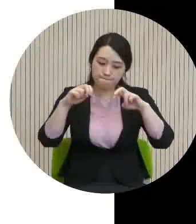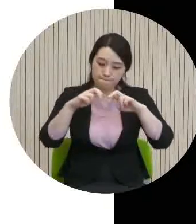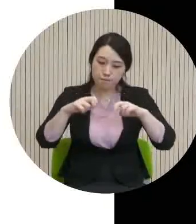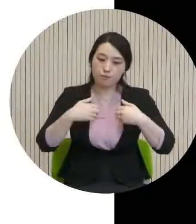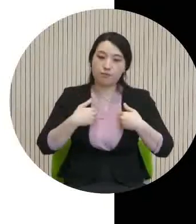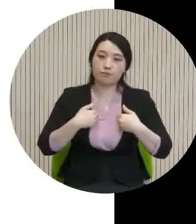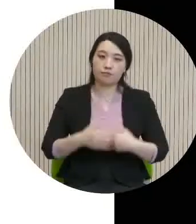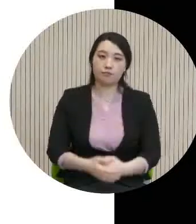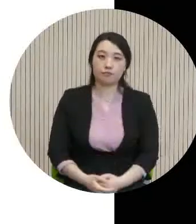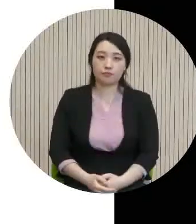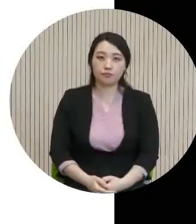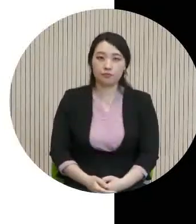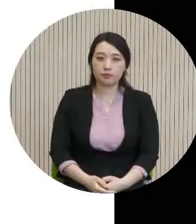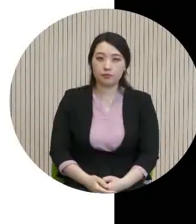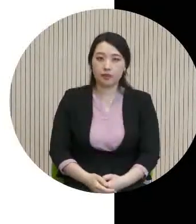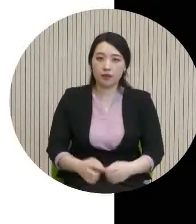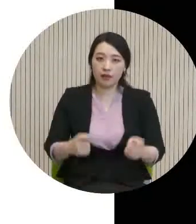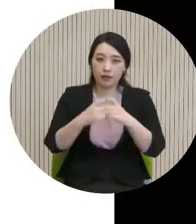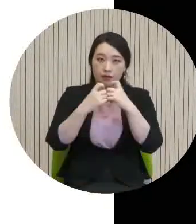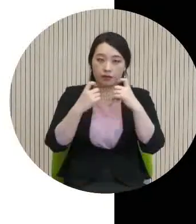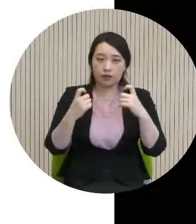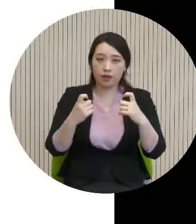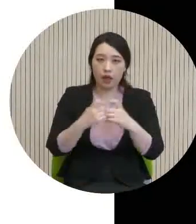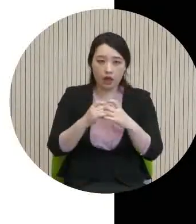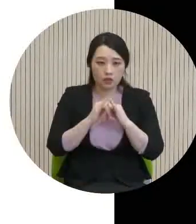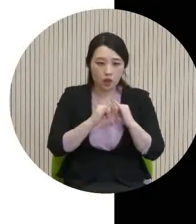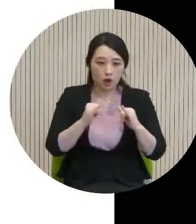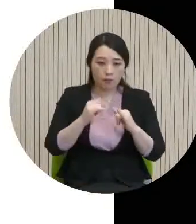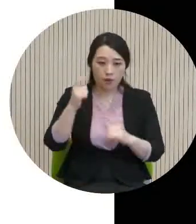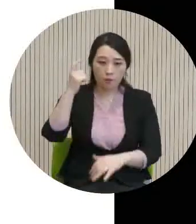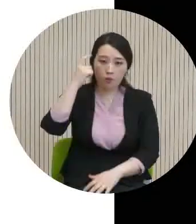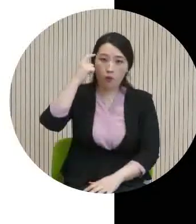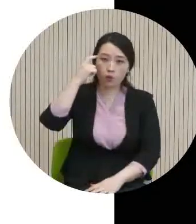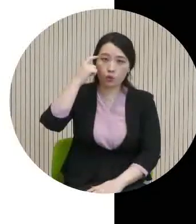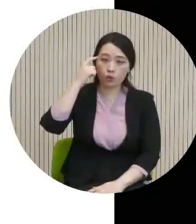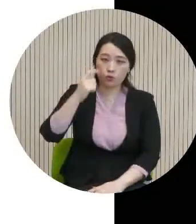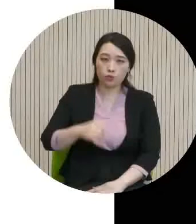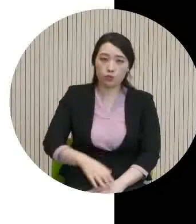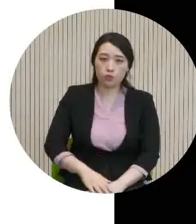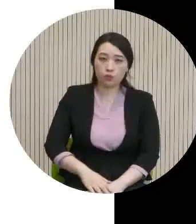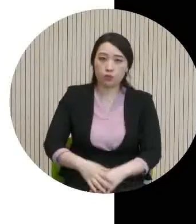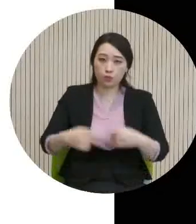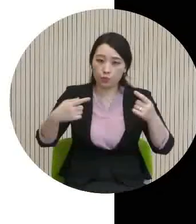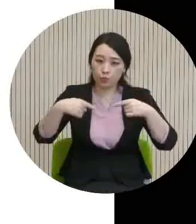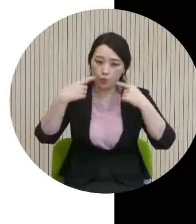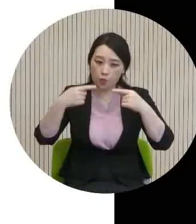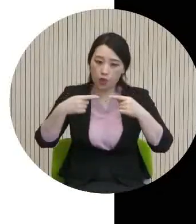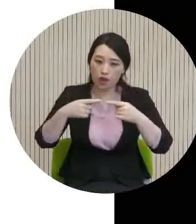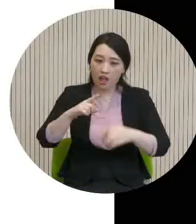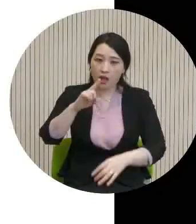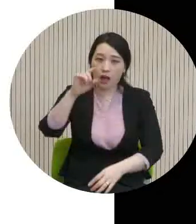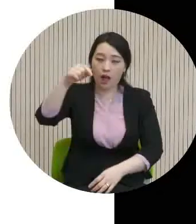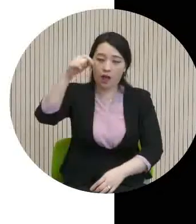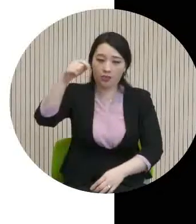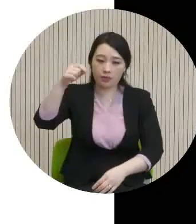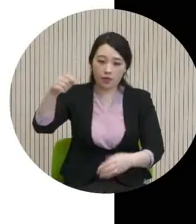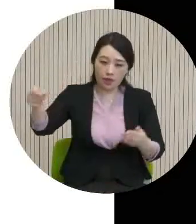mind flipping page to page to page of a journal in a slow way.